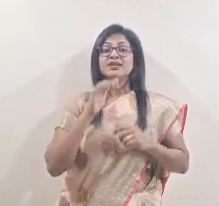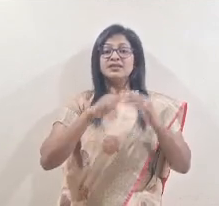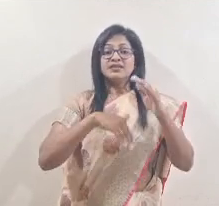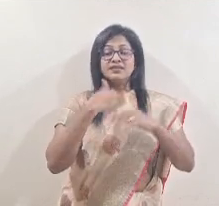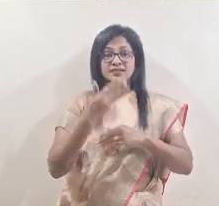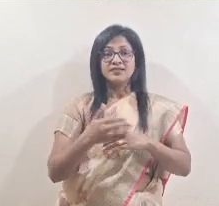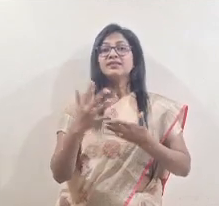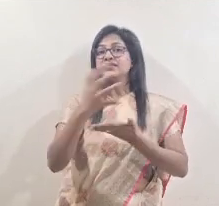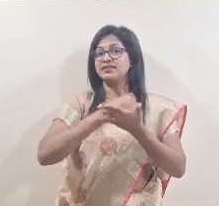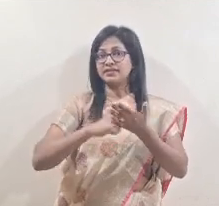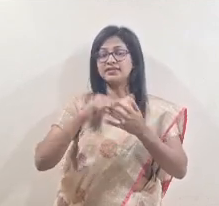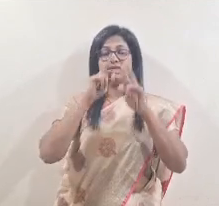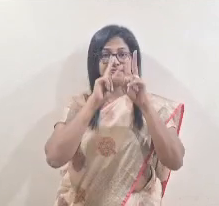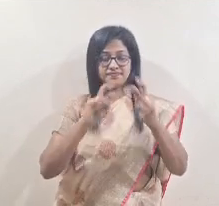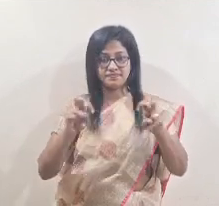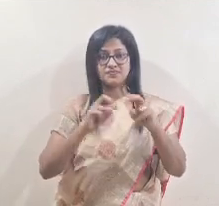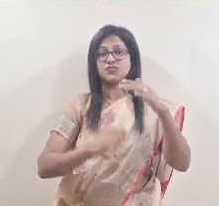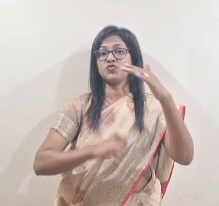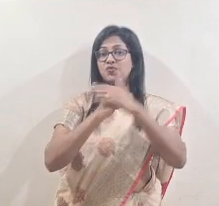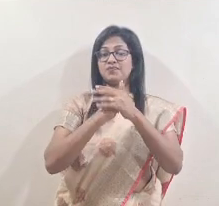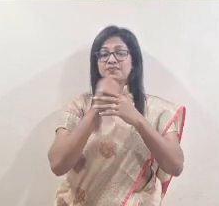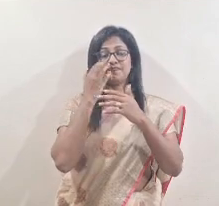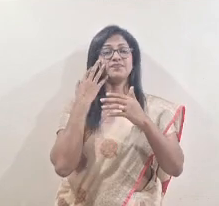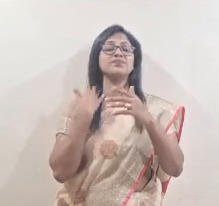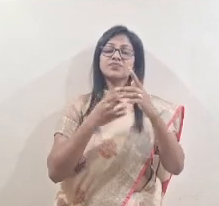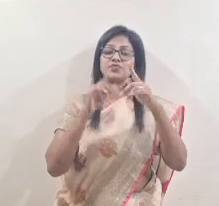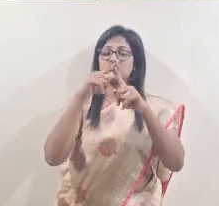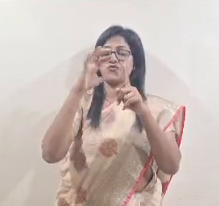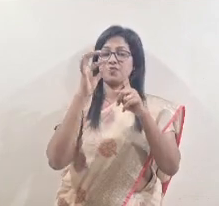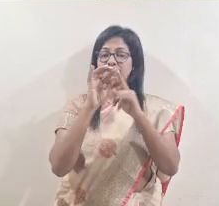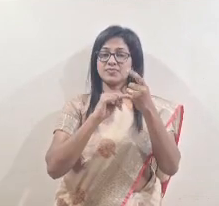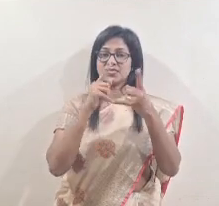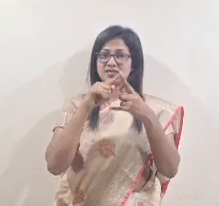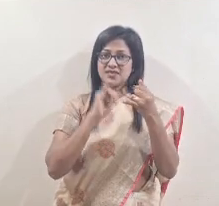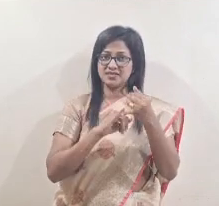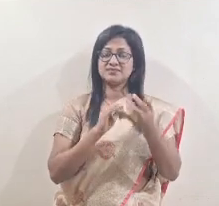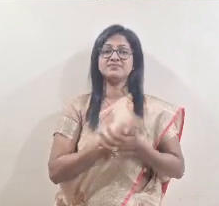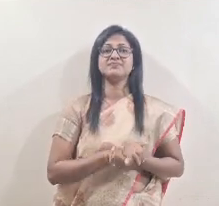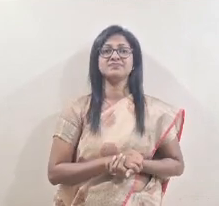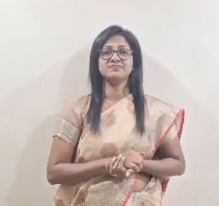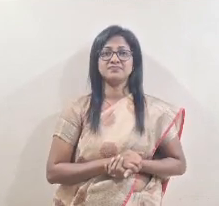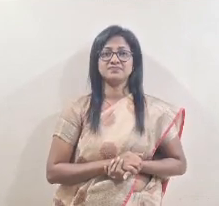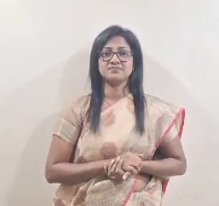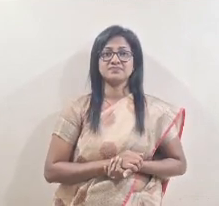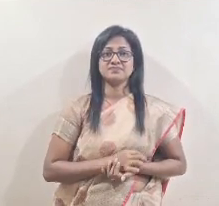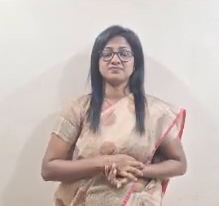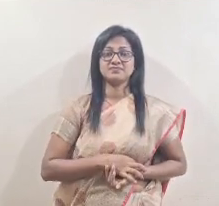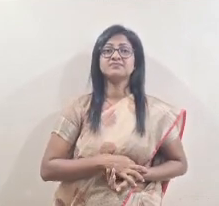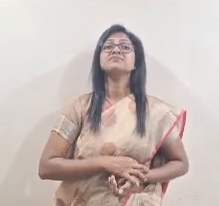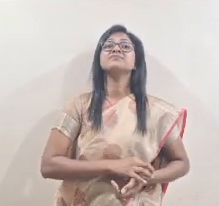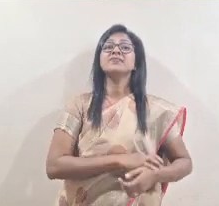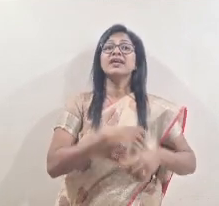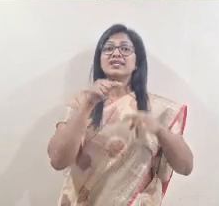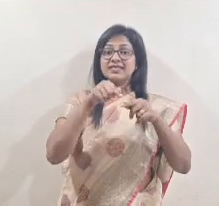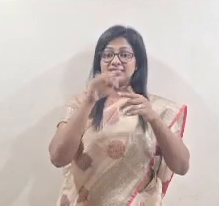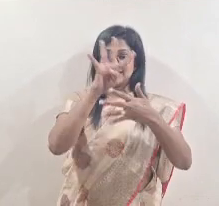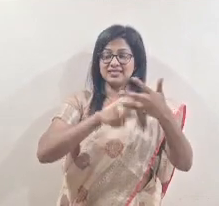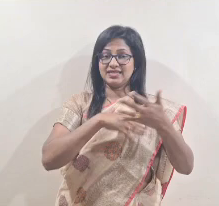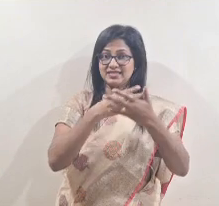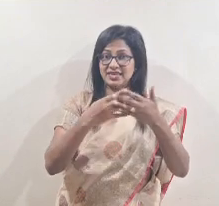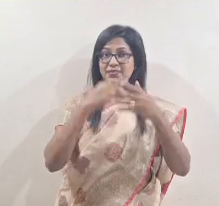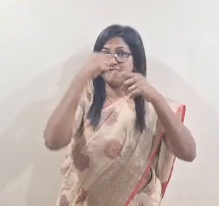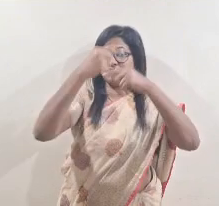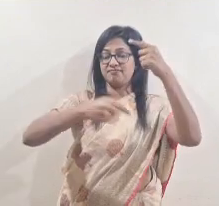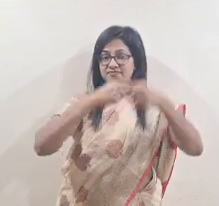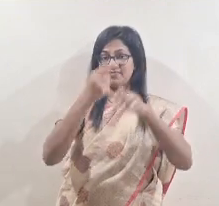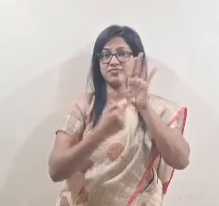to the data analysis for TOPSIS. So in TOPSIS, this is the table of ranking that has come out for